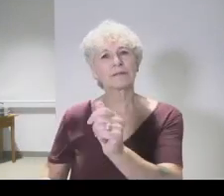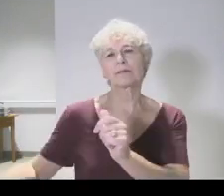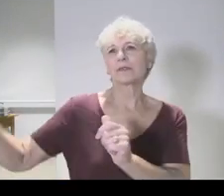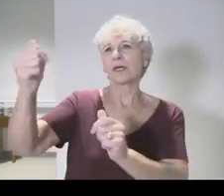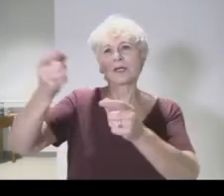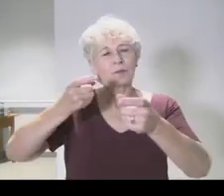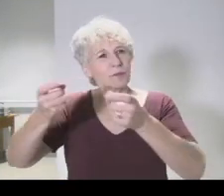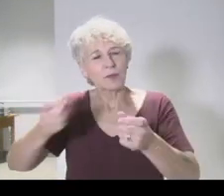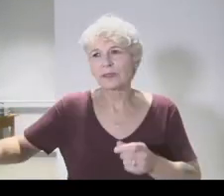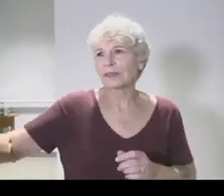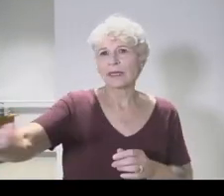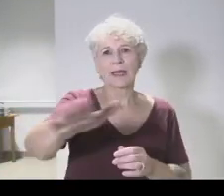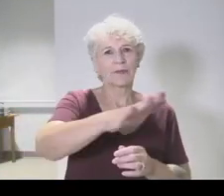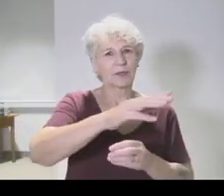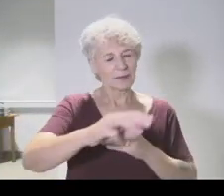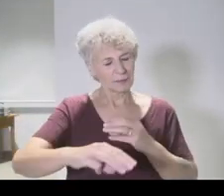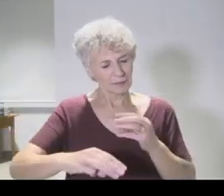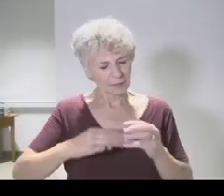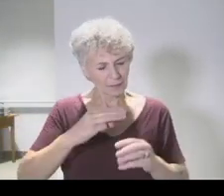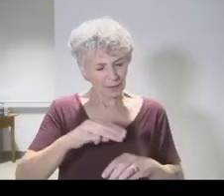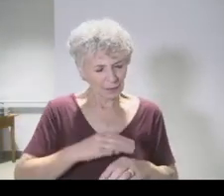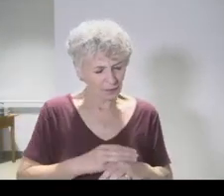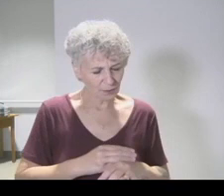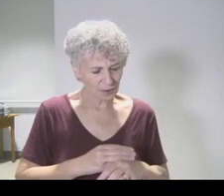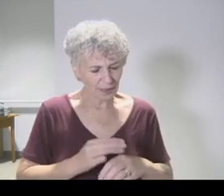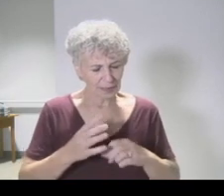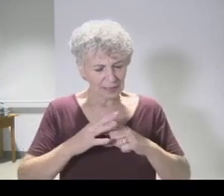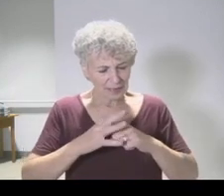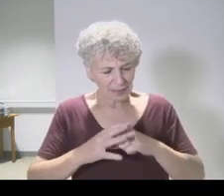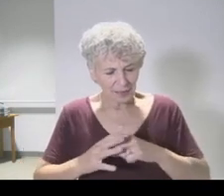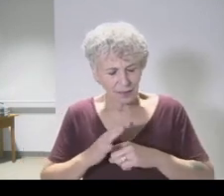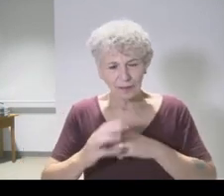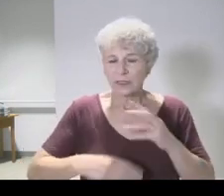rules over every molecule of space in this universe and every second